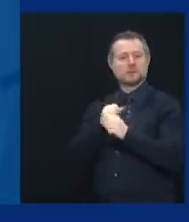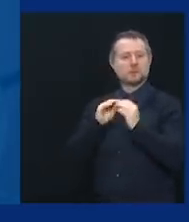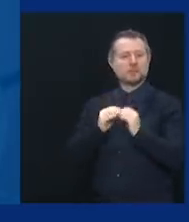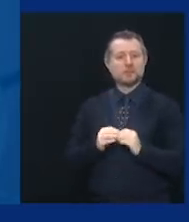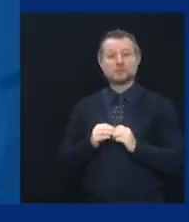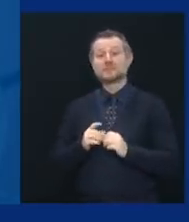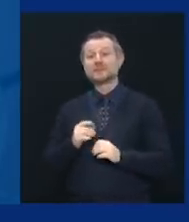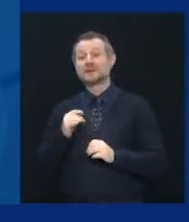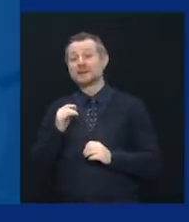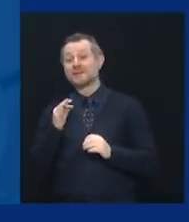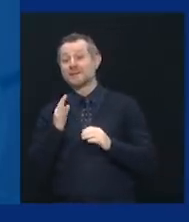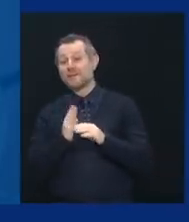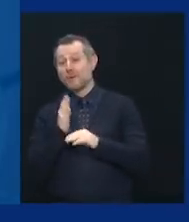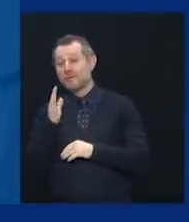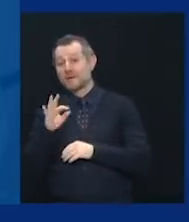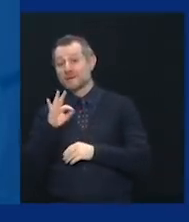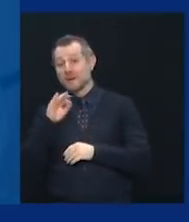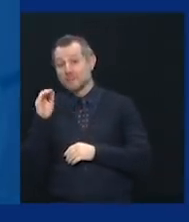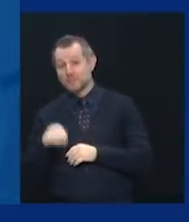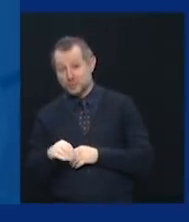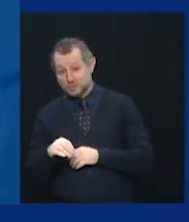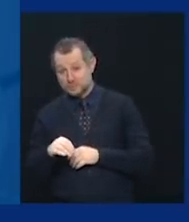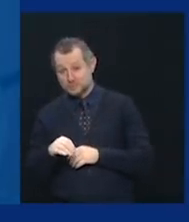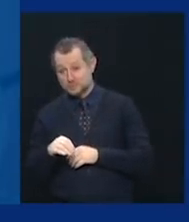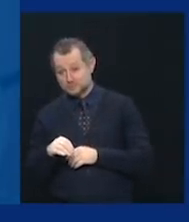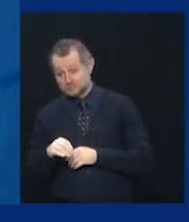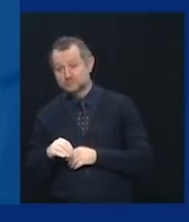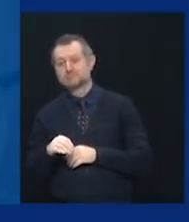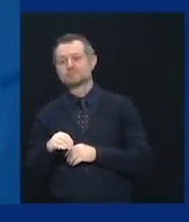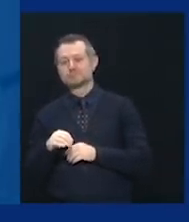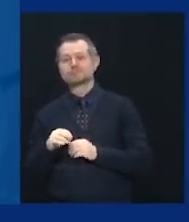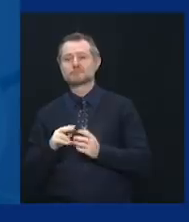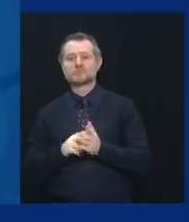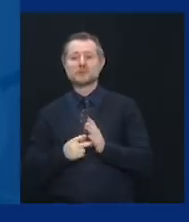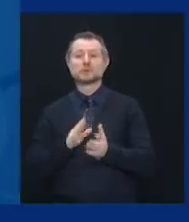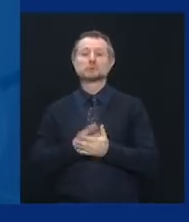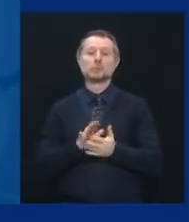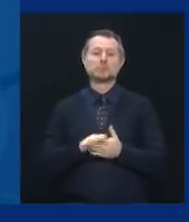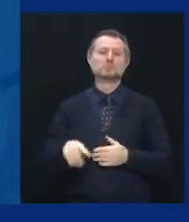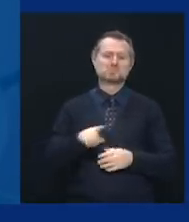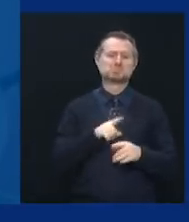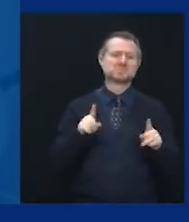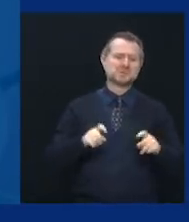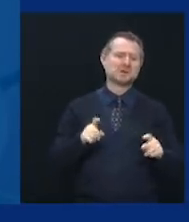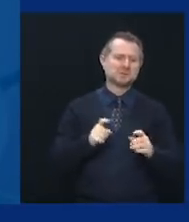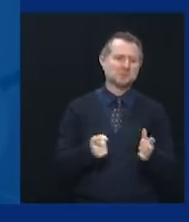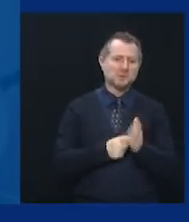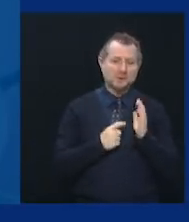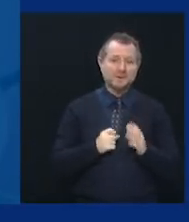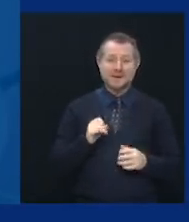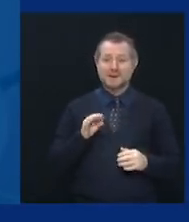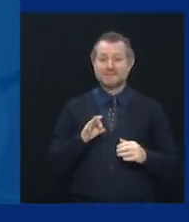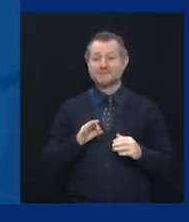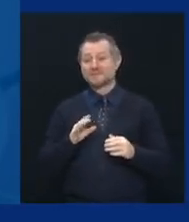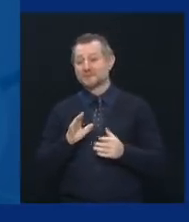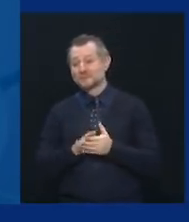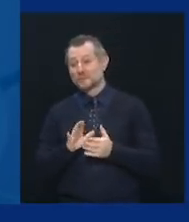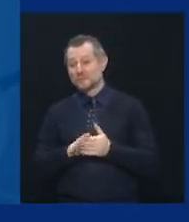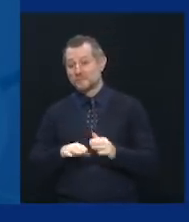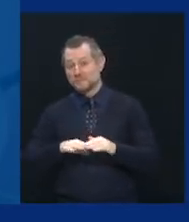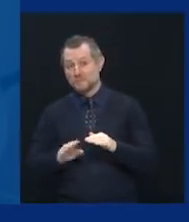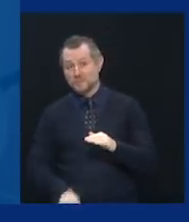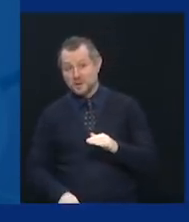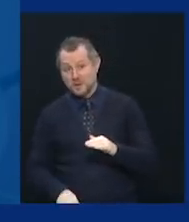over 9%, they're doing school testing. If their schools are below